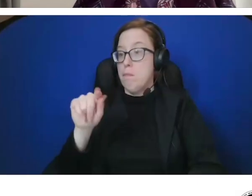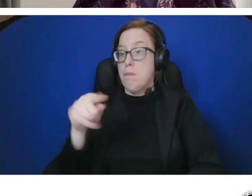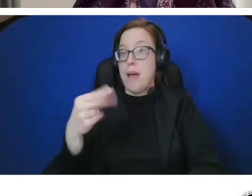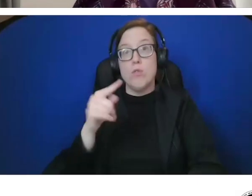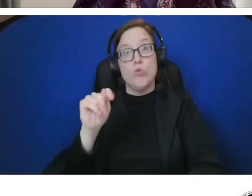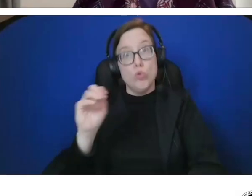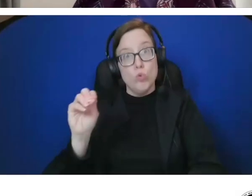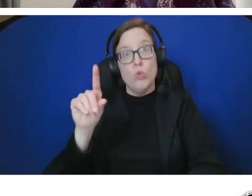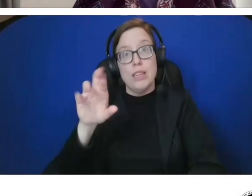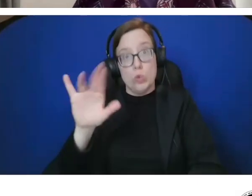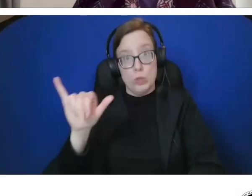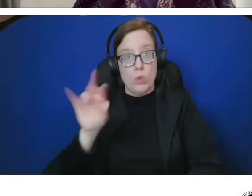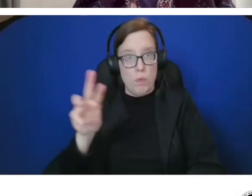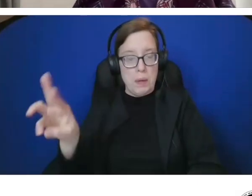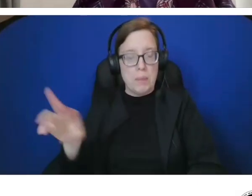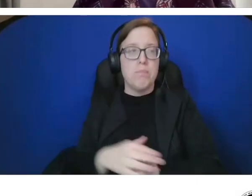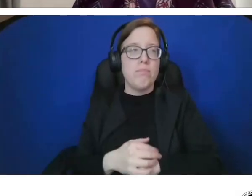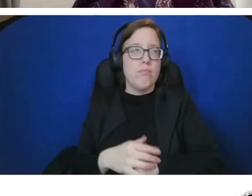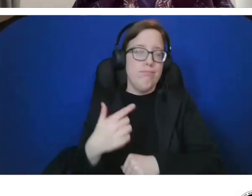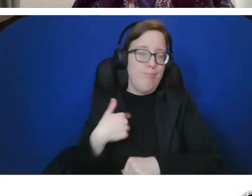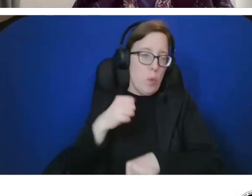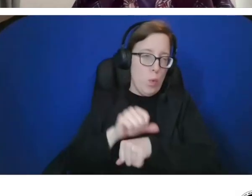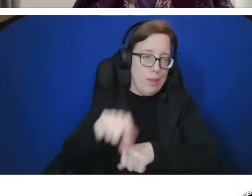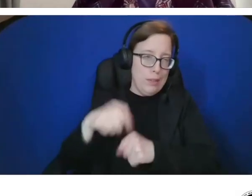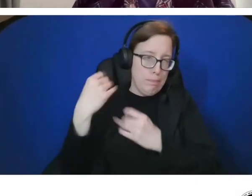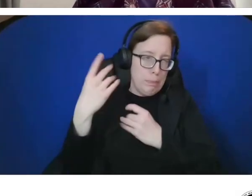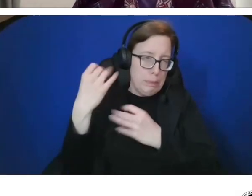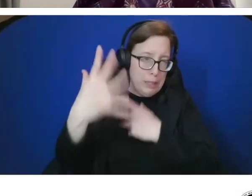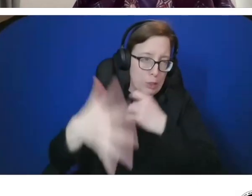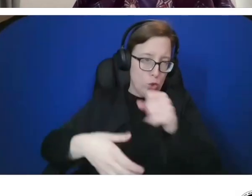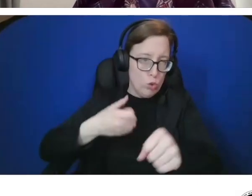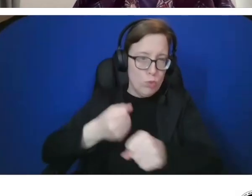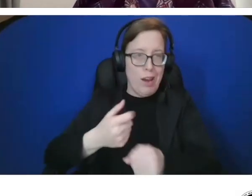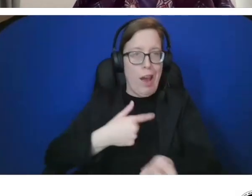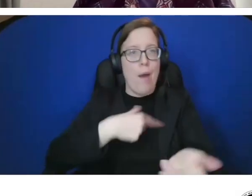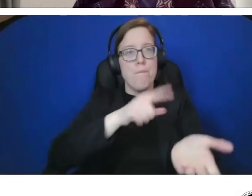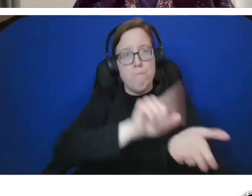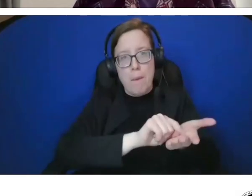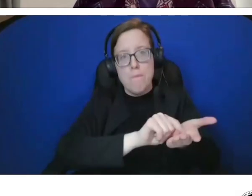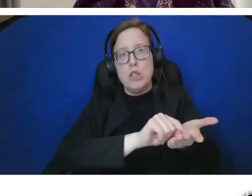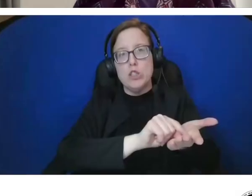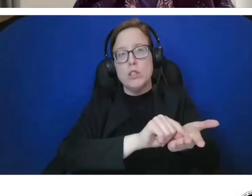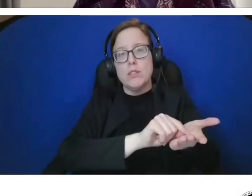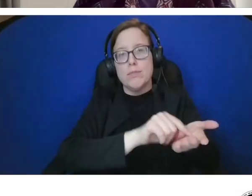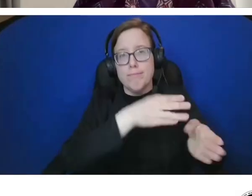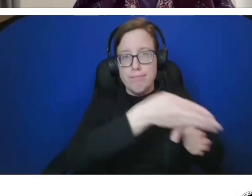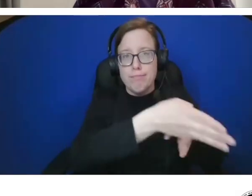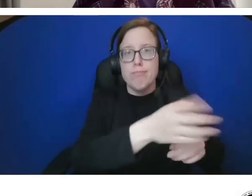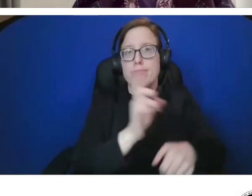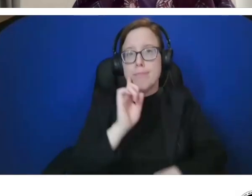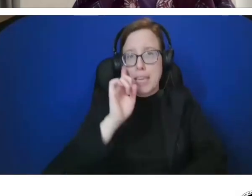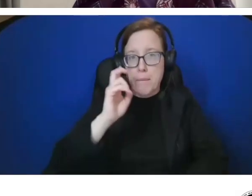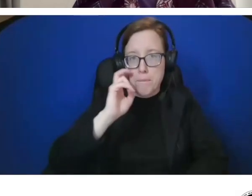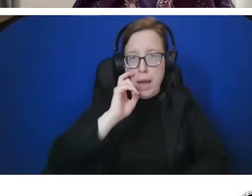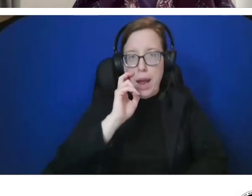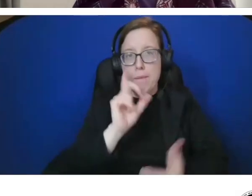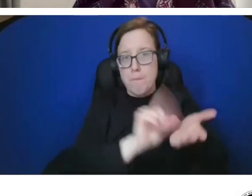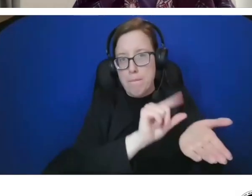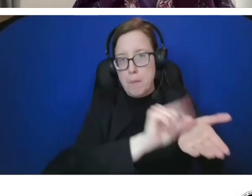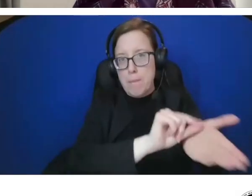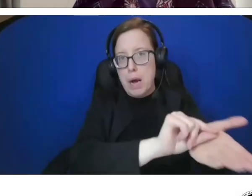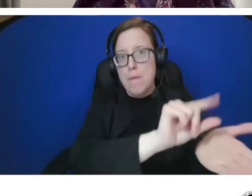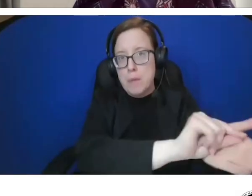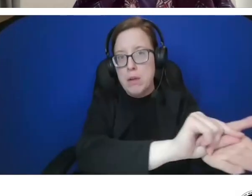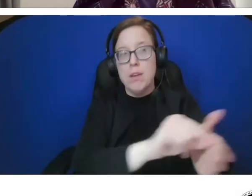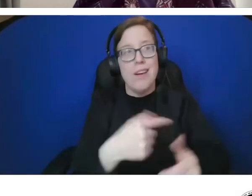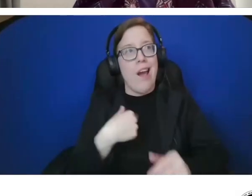So as I've been in the field quite a while and I've published quite often in deaf blindness,